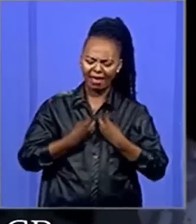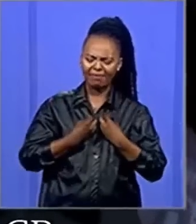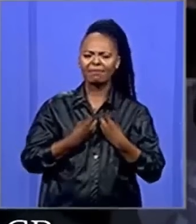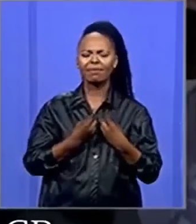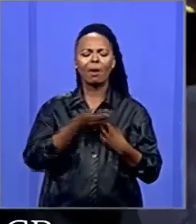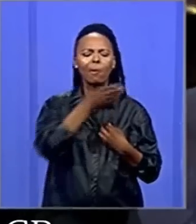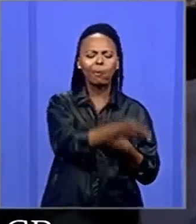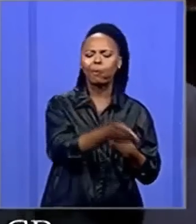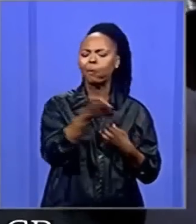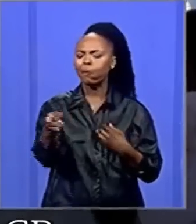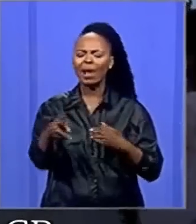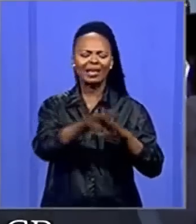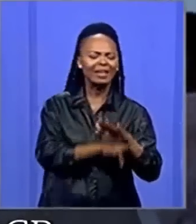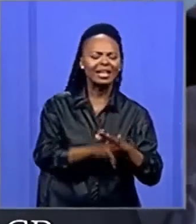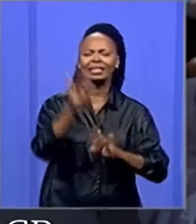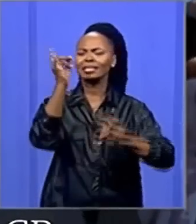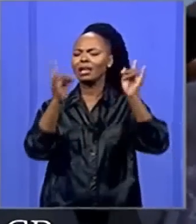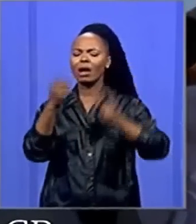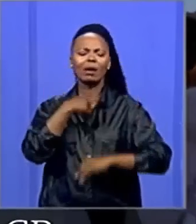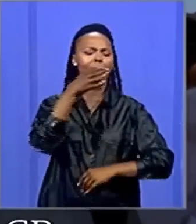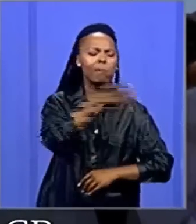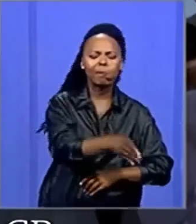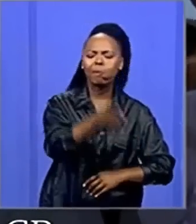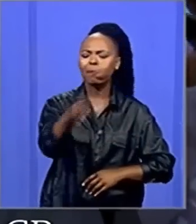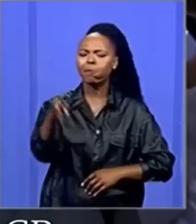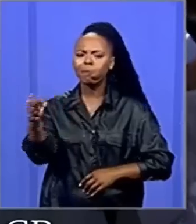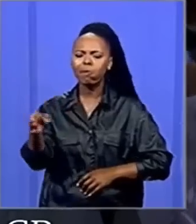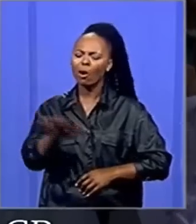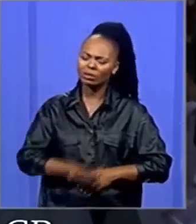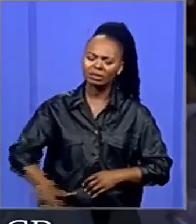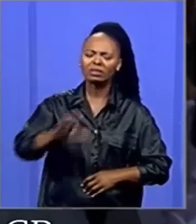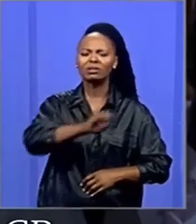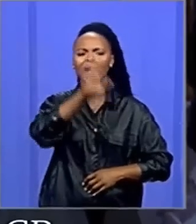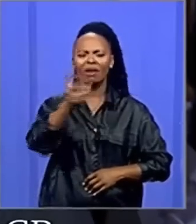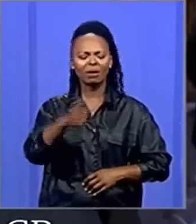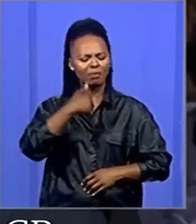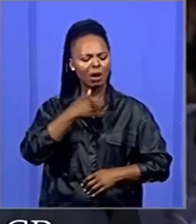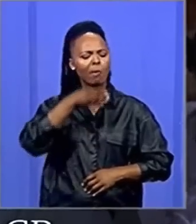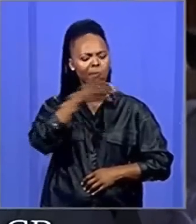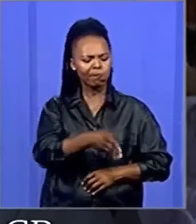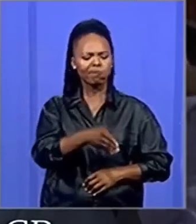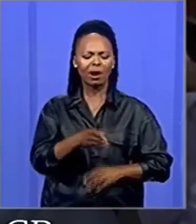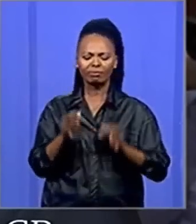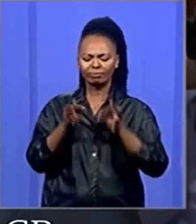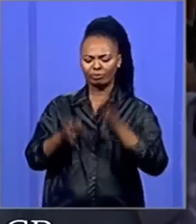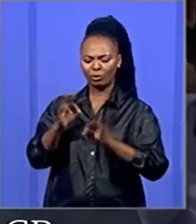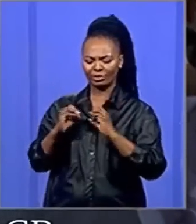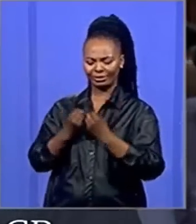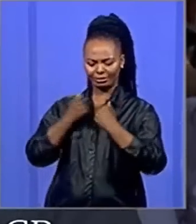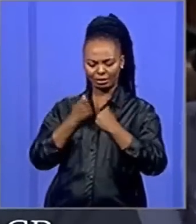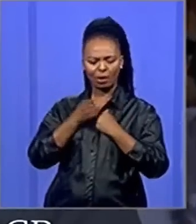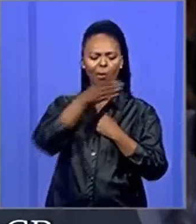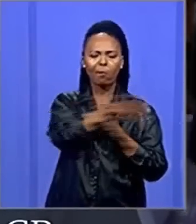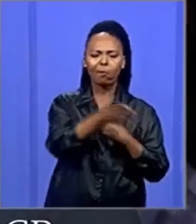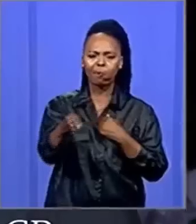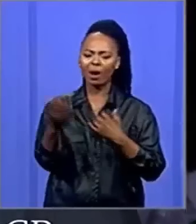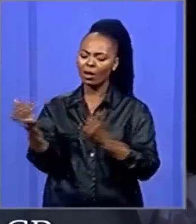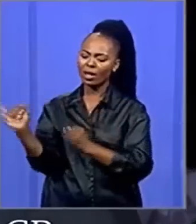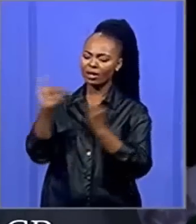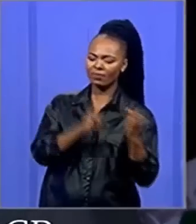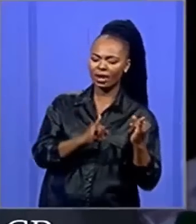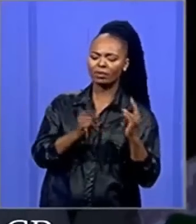by village, town by town. We are all over South Africa. And here we are today because we are invited by